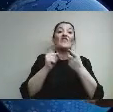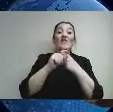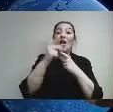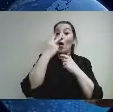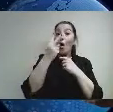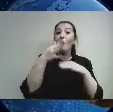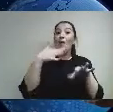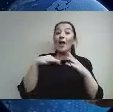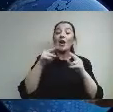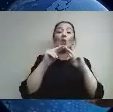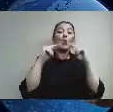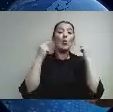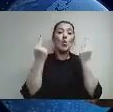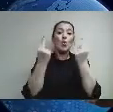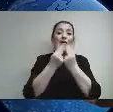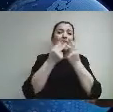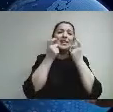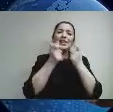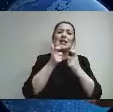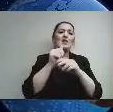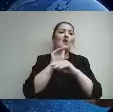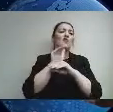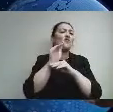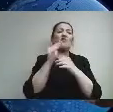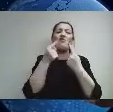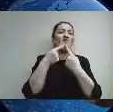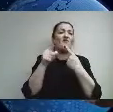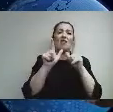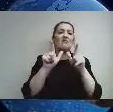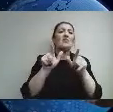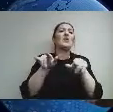they were going through the same problem.